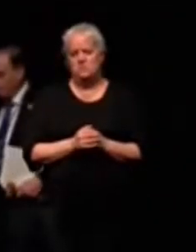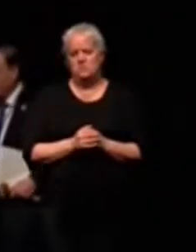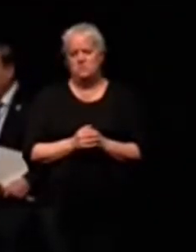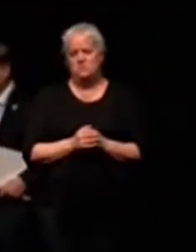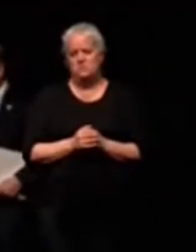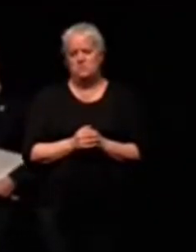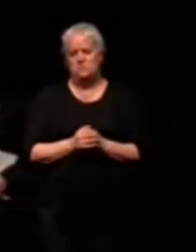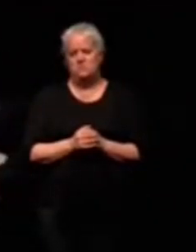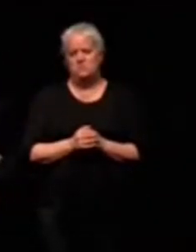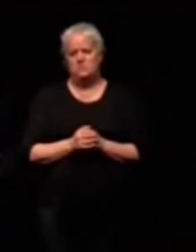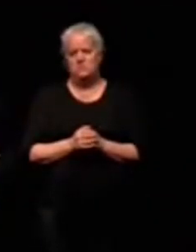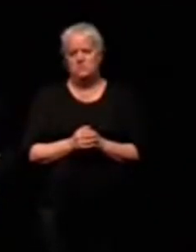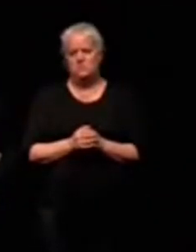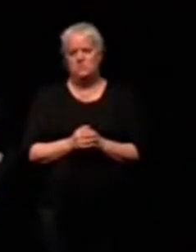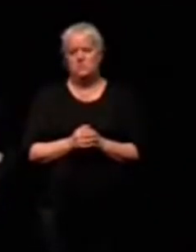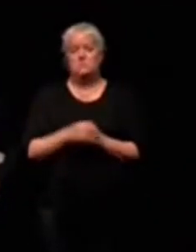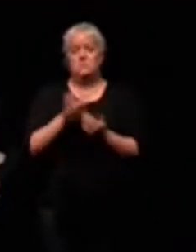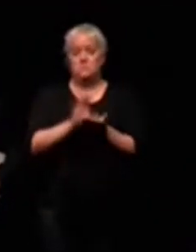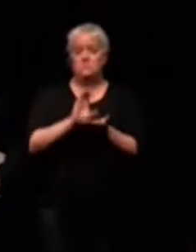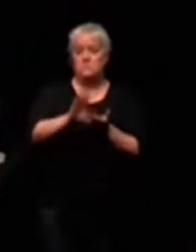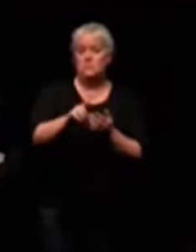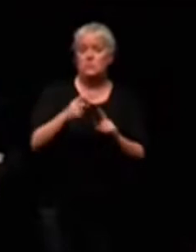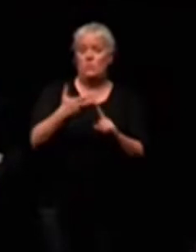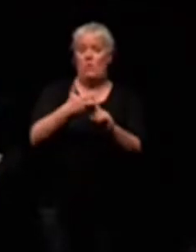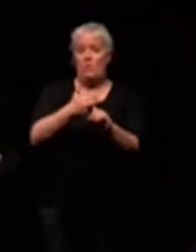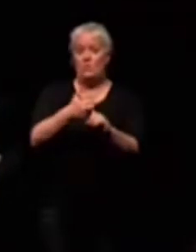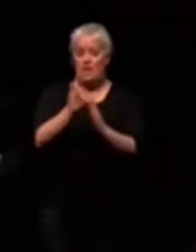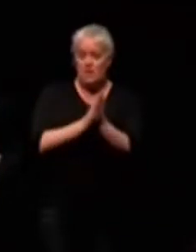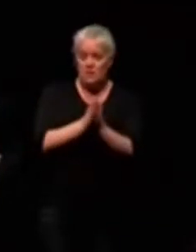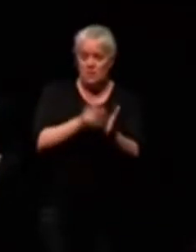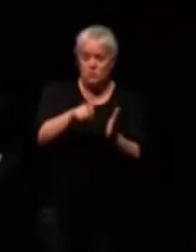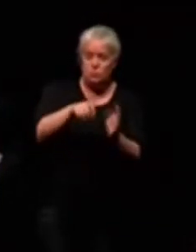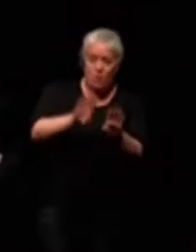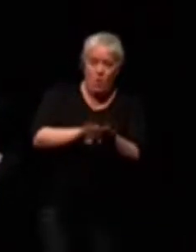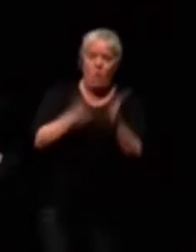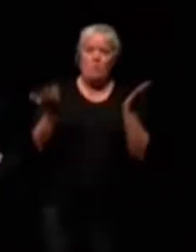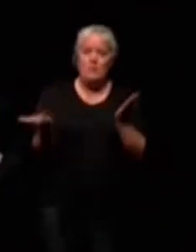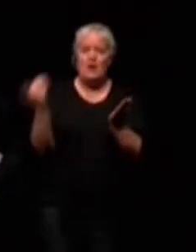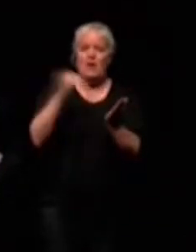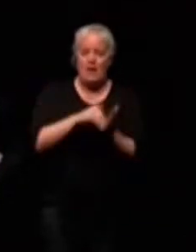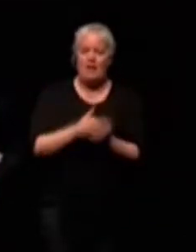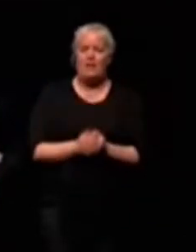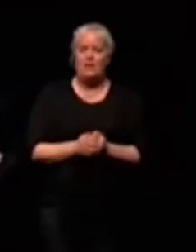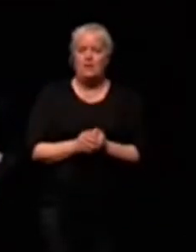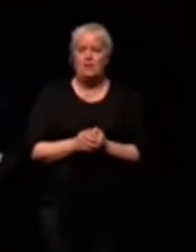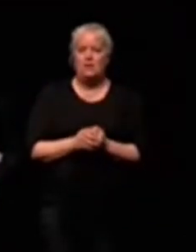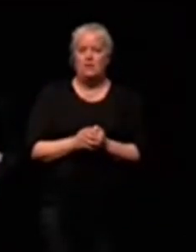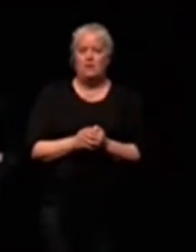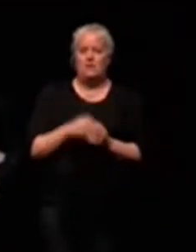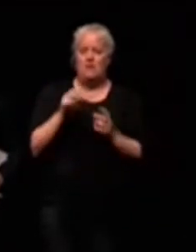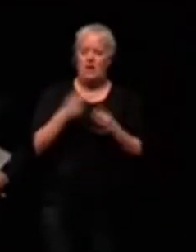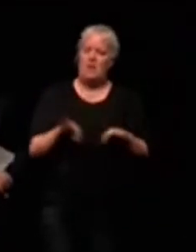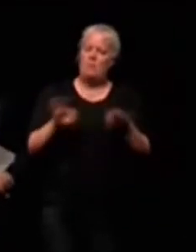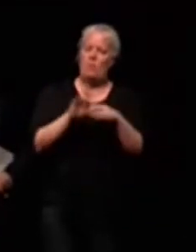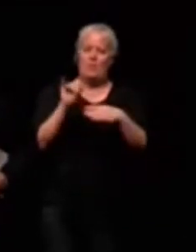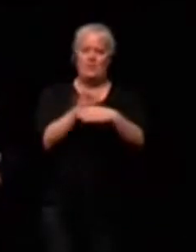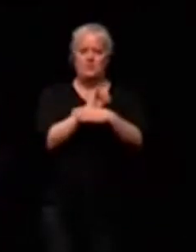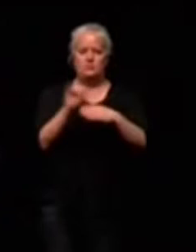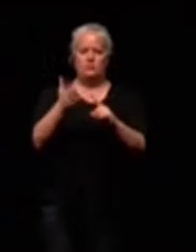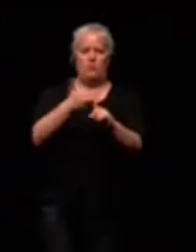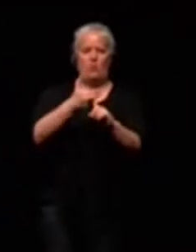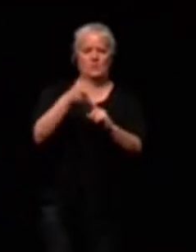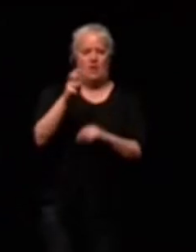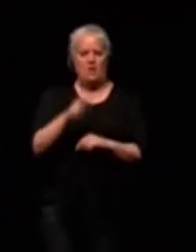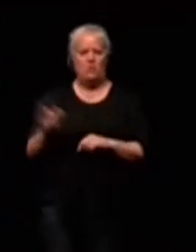incentivize hotels to reopen and recall hotel workers, and to bring that critical industry back up onto